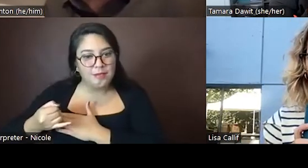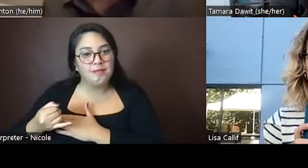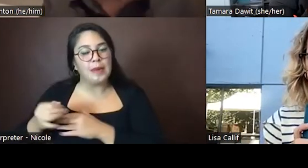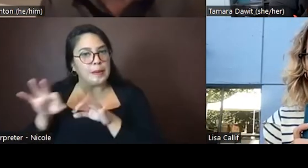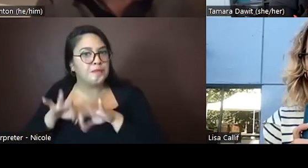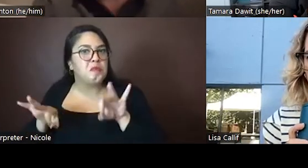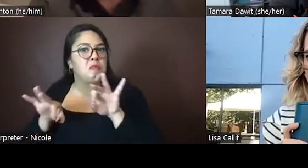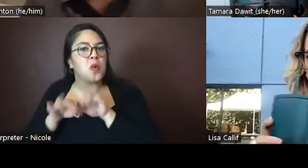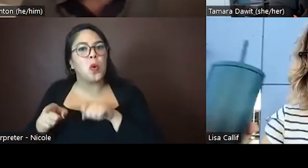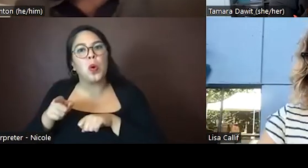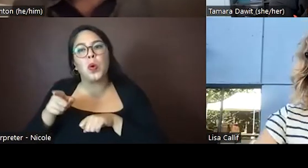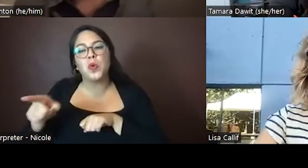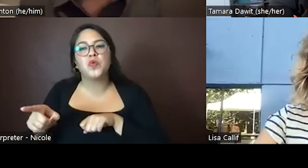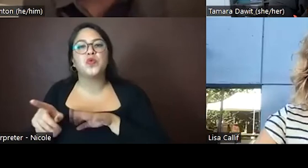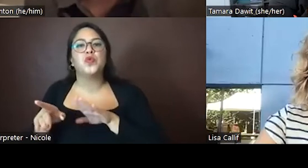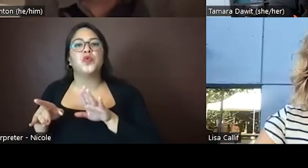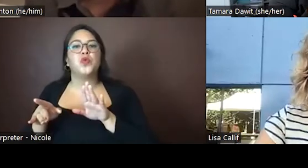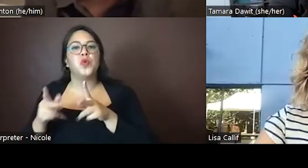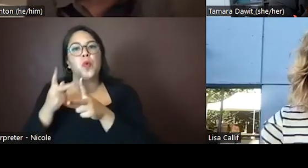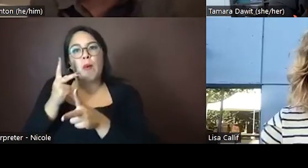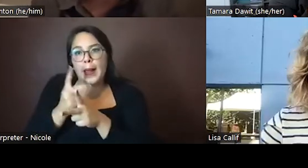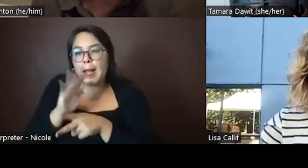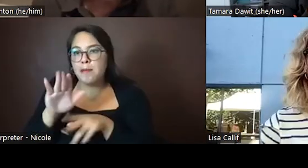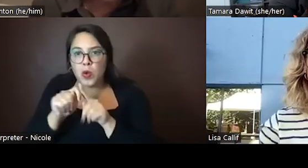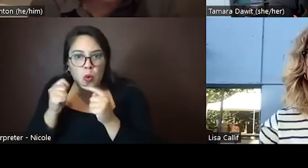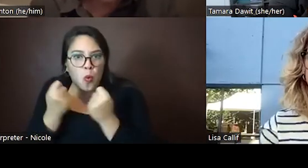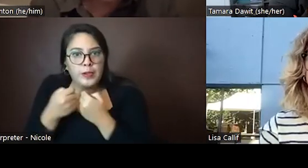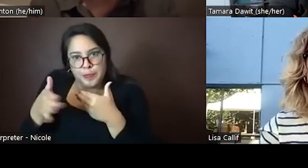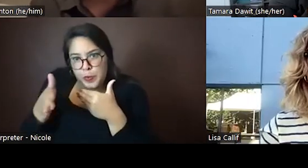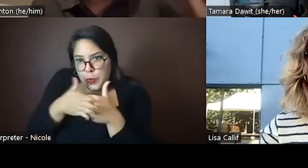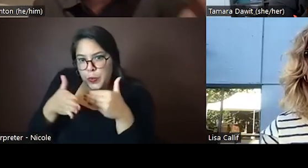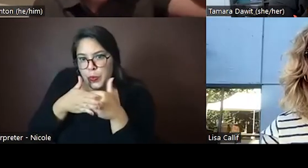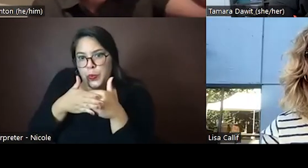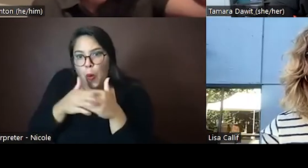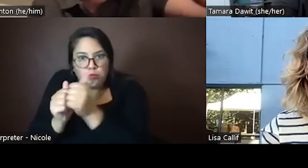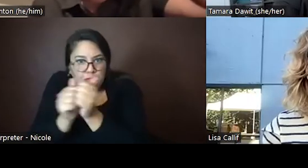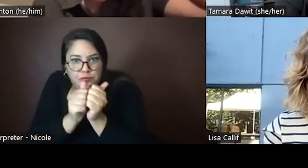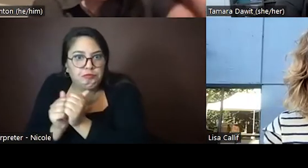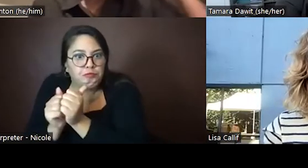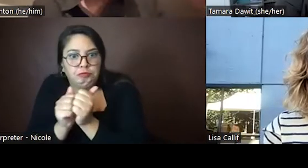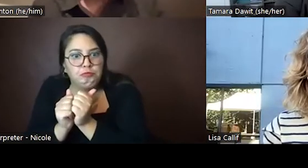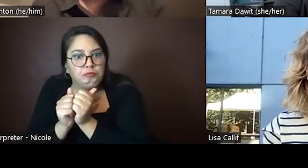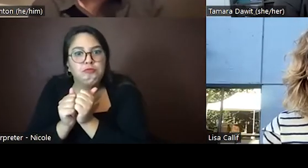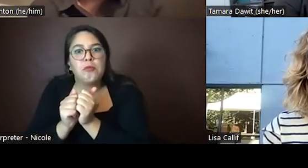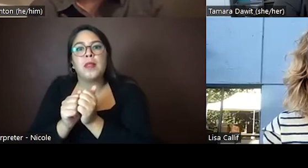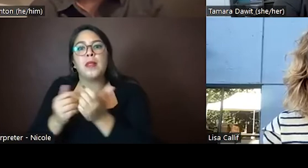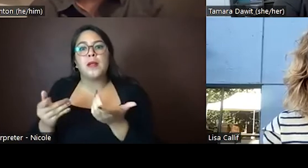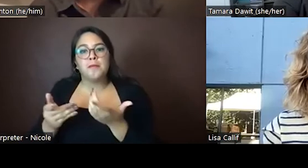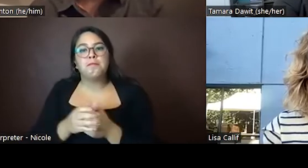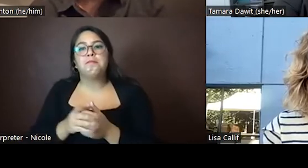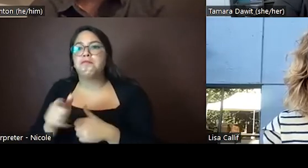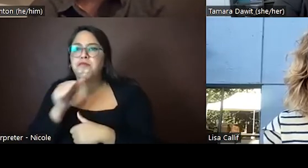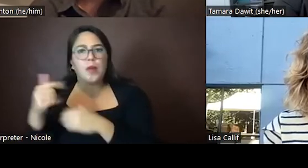kind of as insular with your creative team as possible. So you aren't accountable. It is the